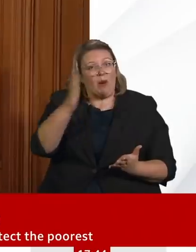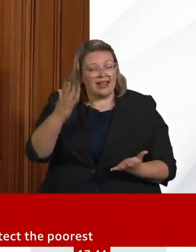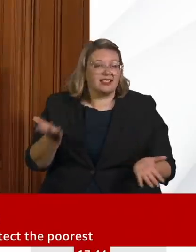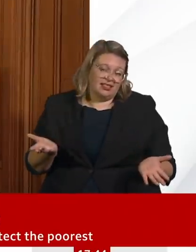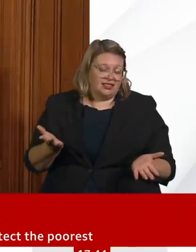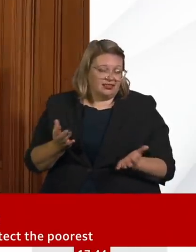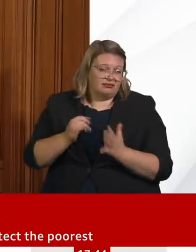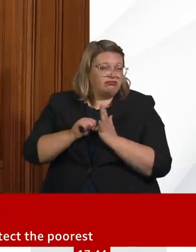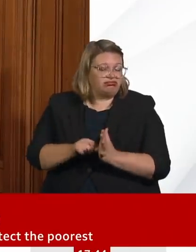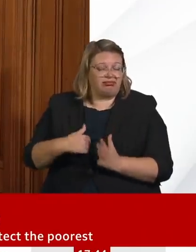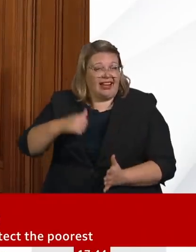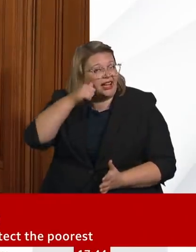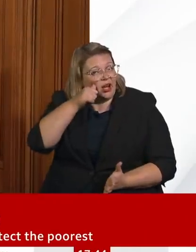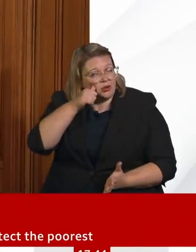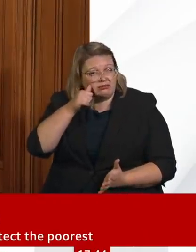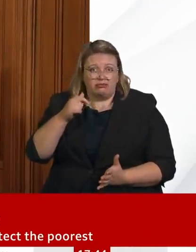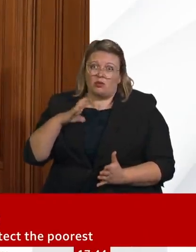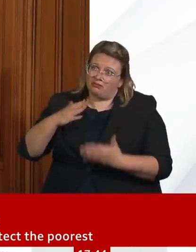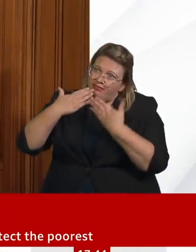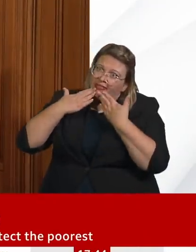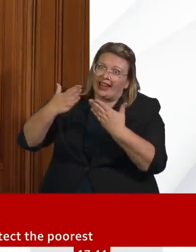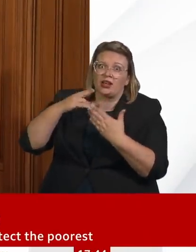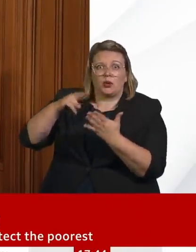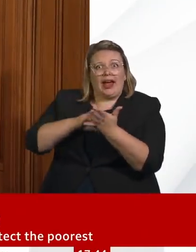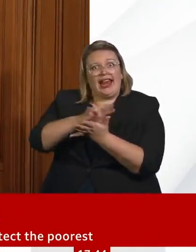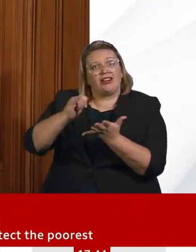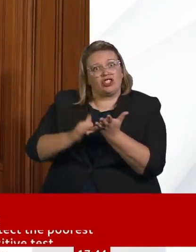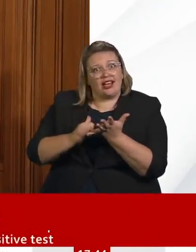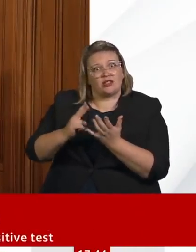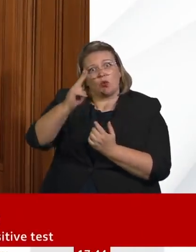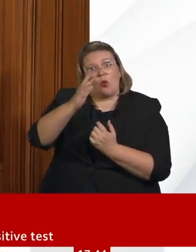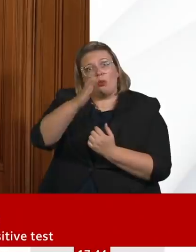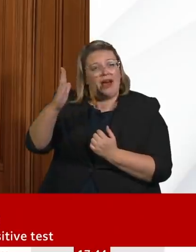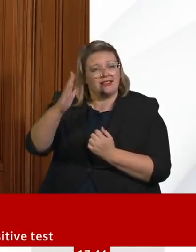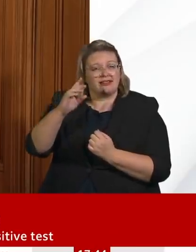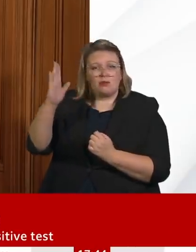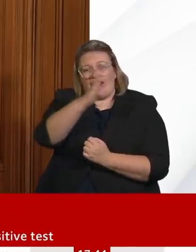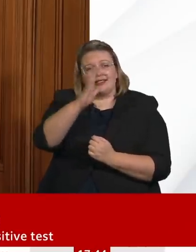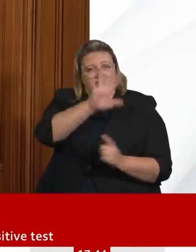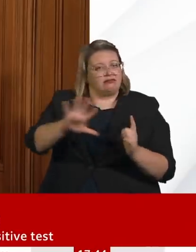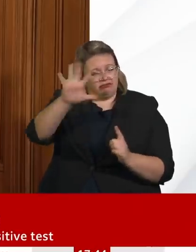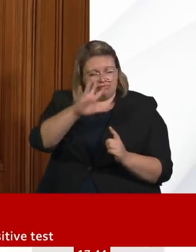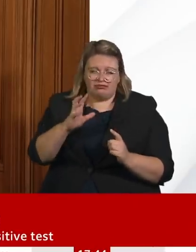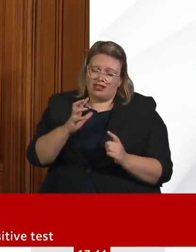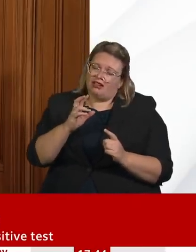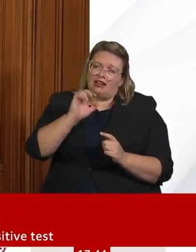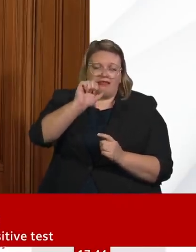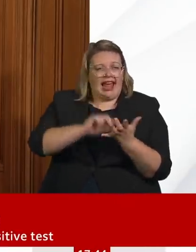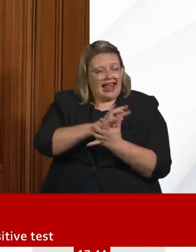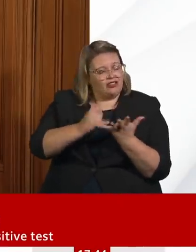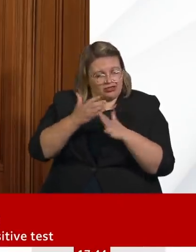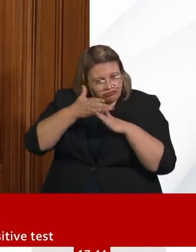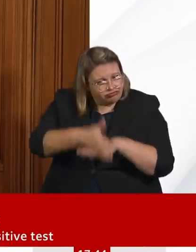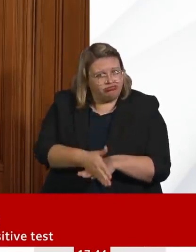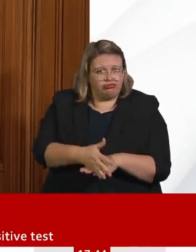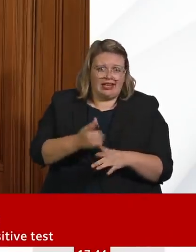to all the NHS staff in the northwest who I know are dealing day by day with increasing number of patients with COVID, and at the